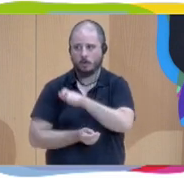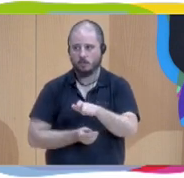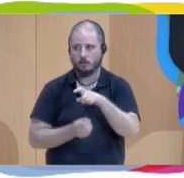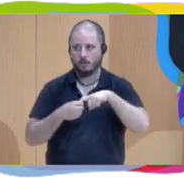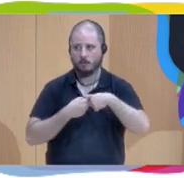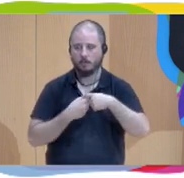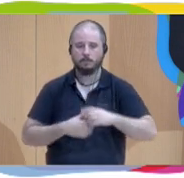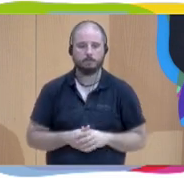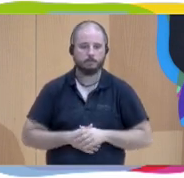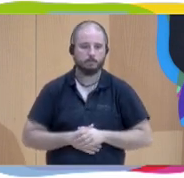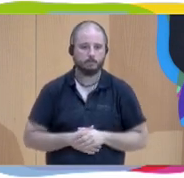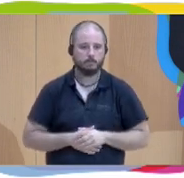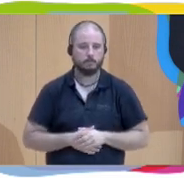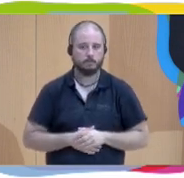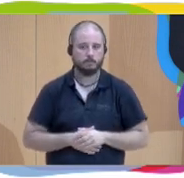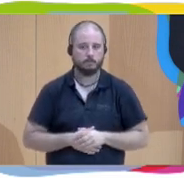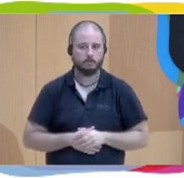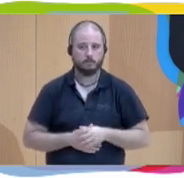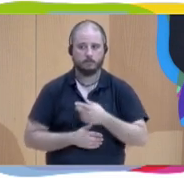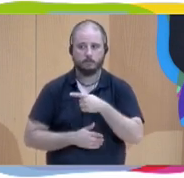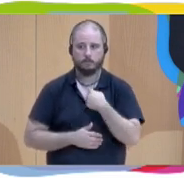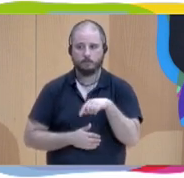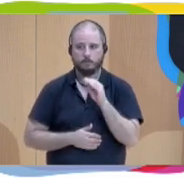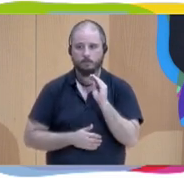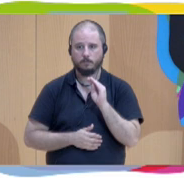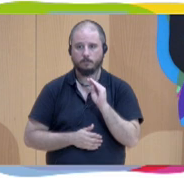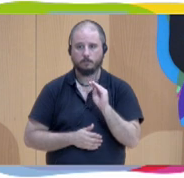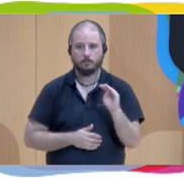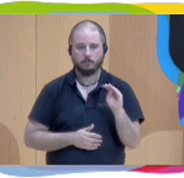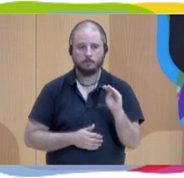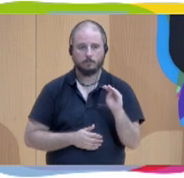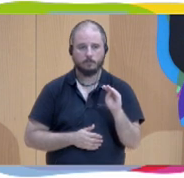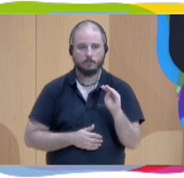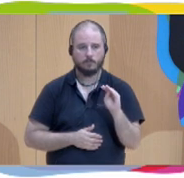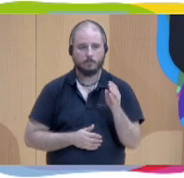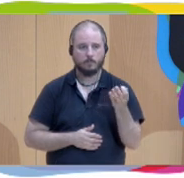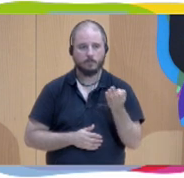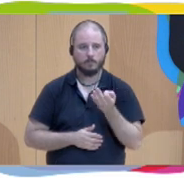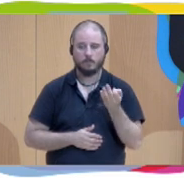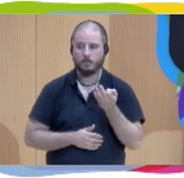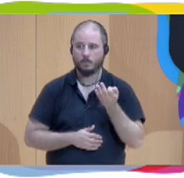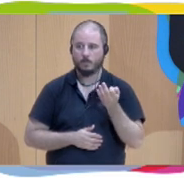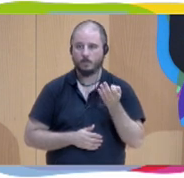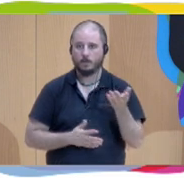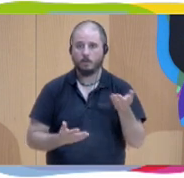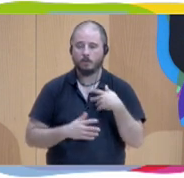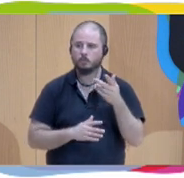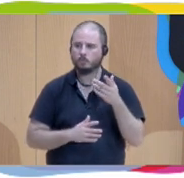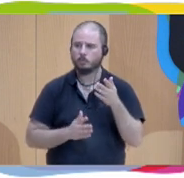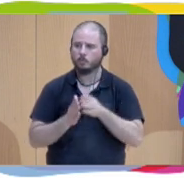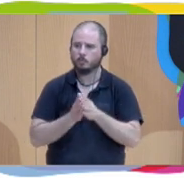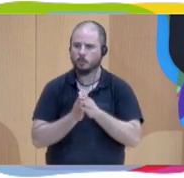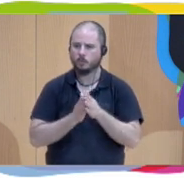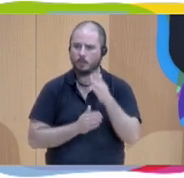We asked from these participants what were their main reasons for participating